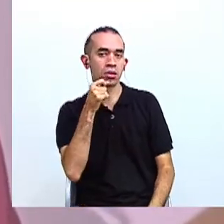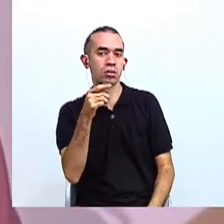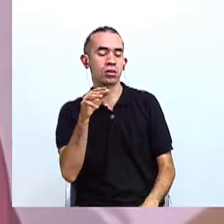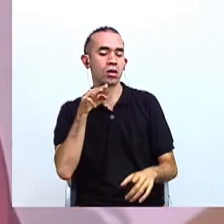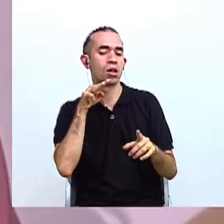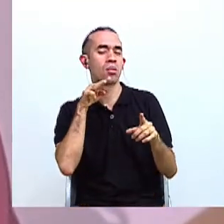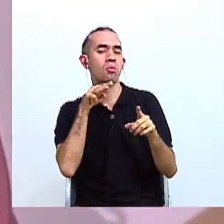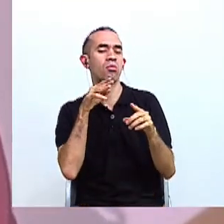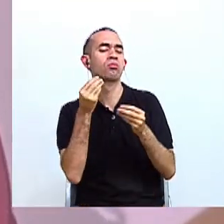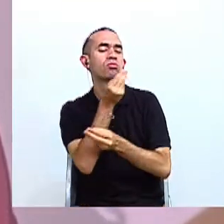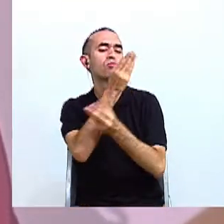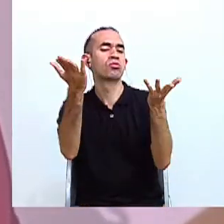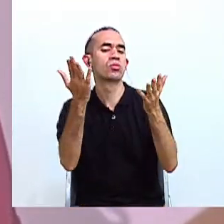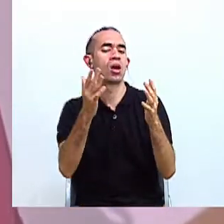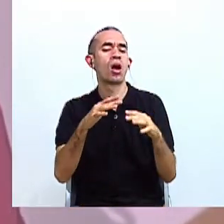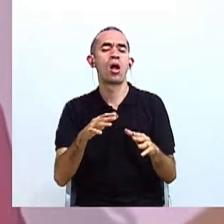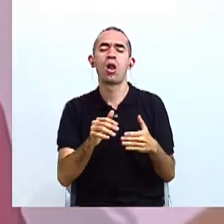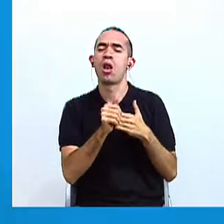today?